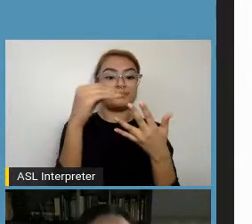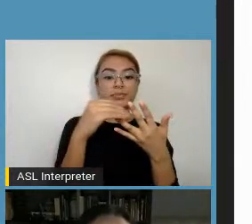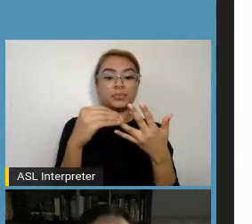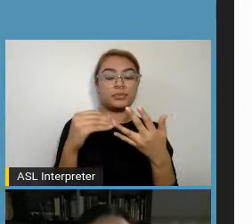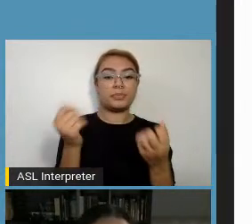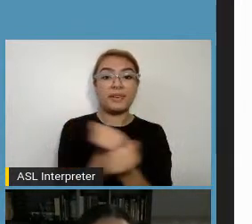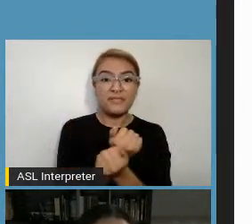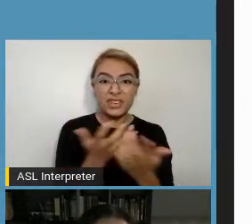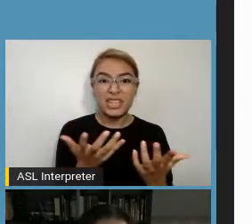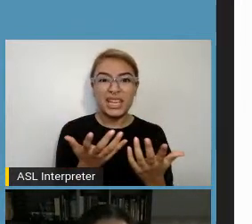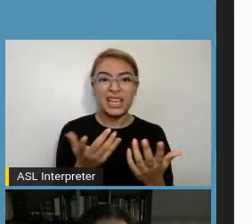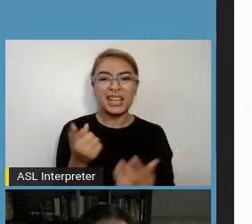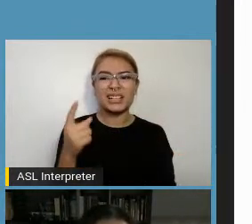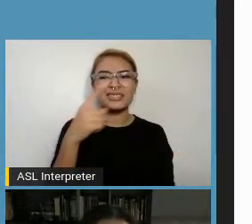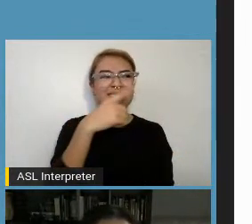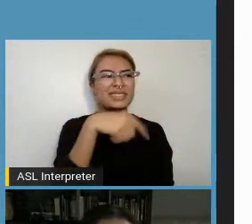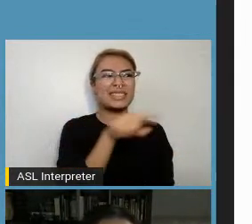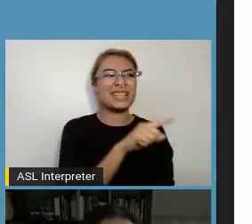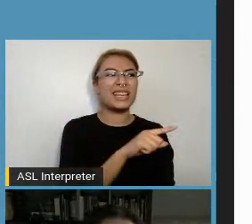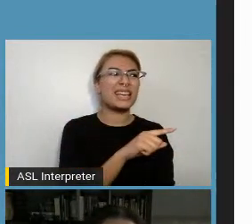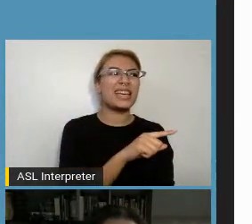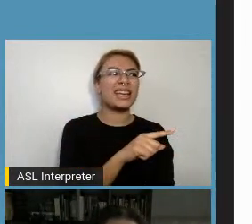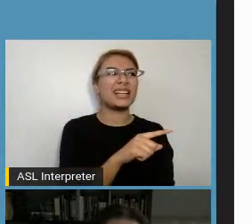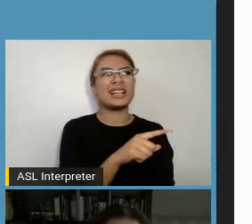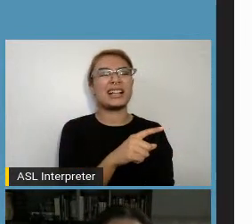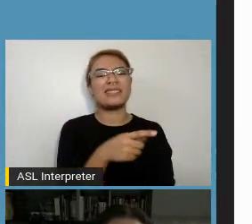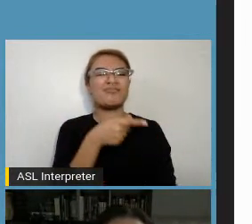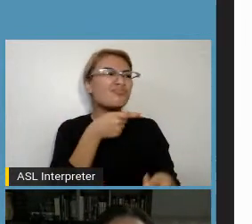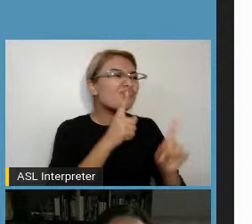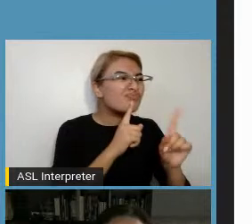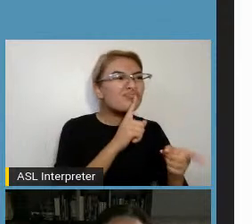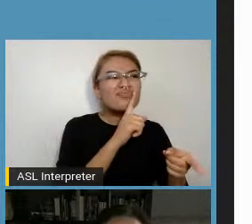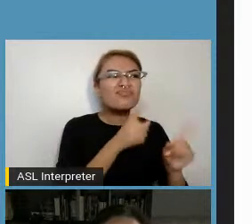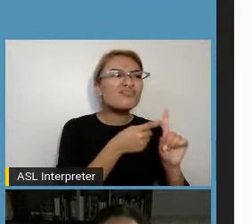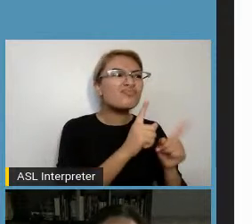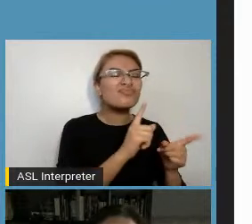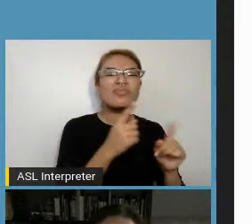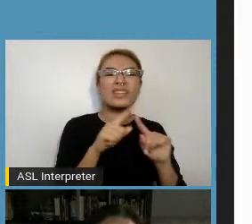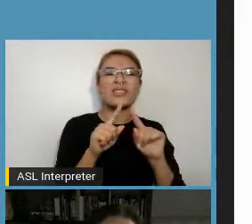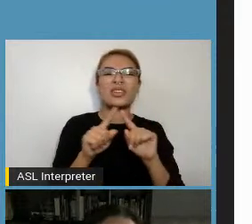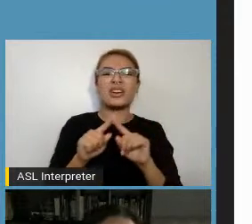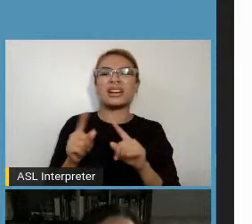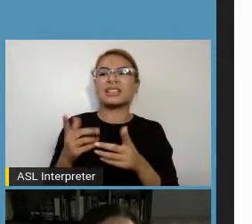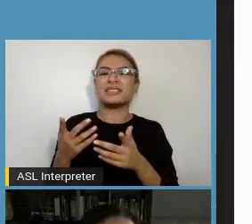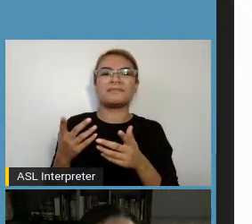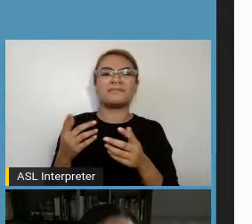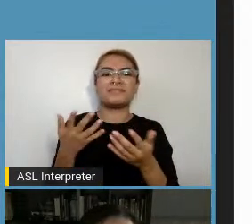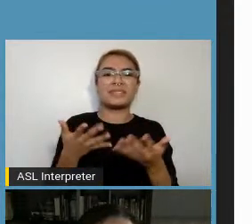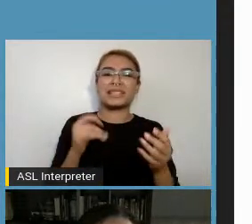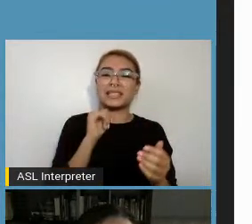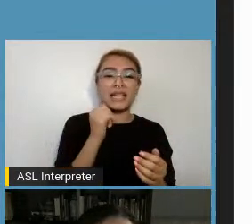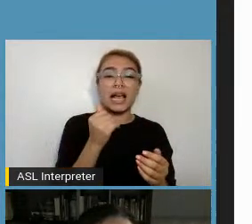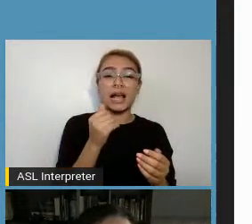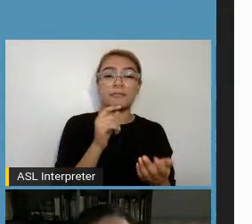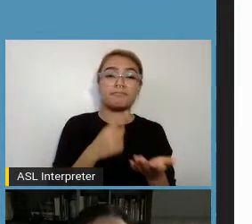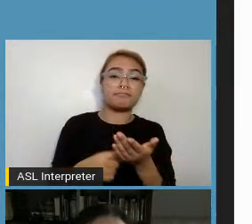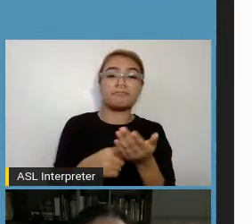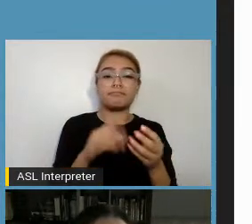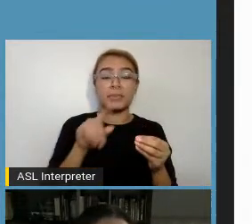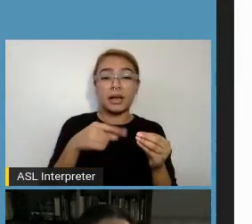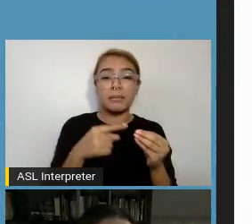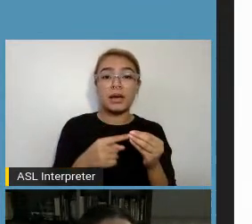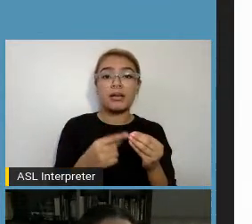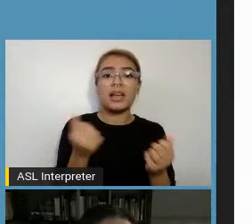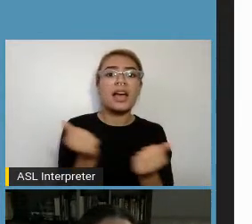They take a lot of heat for what they can't fit in or what they should be talking about. But, he was so adamant about, for everything that we put in, we have to